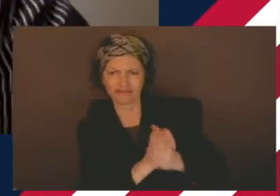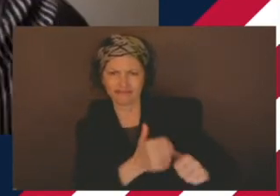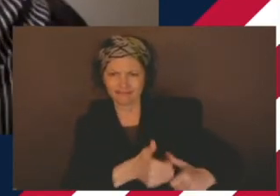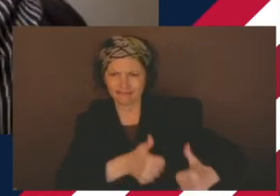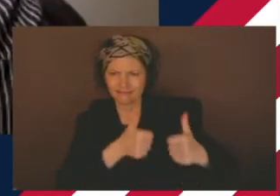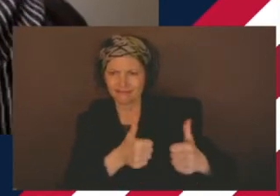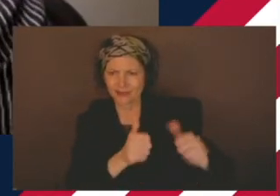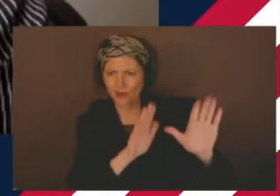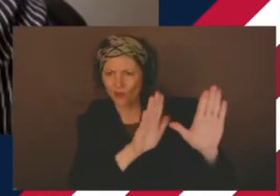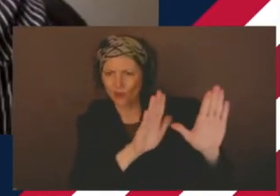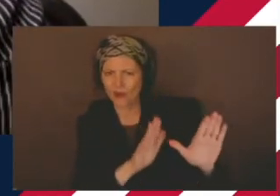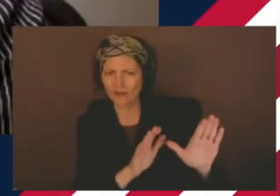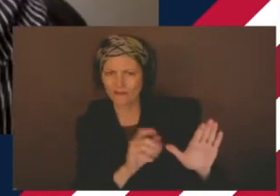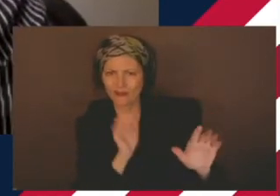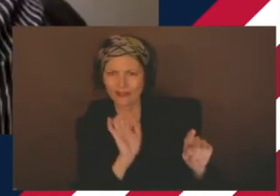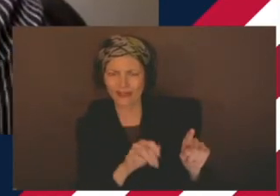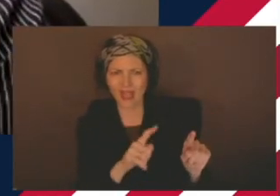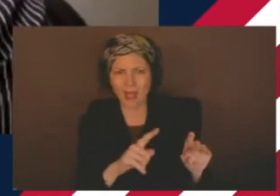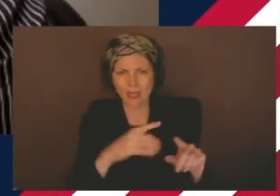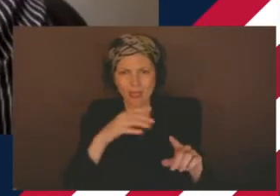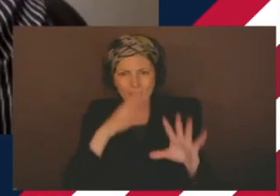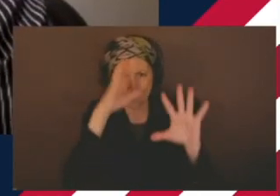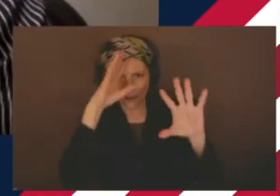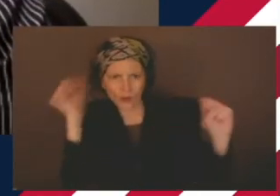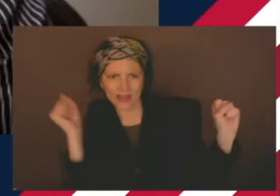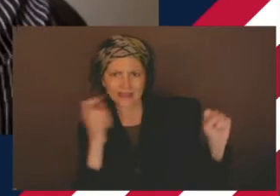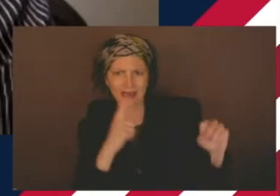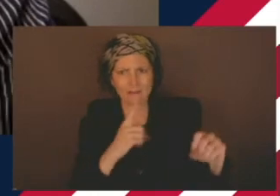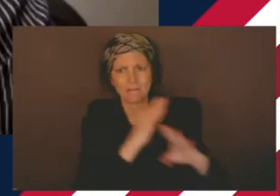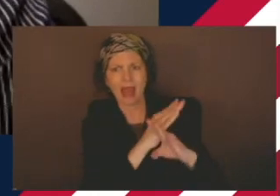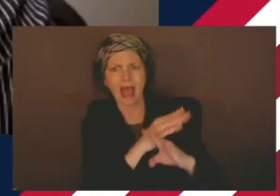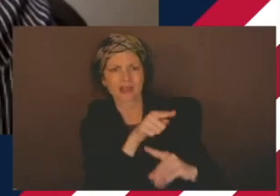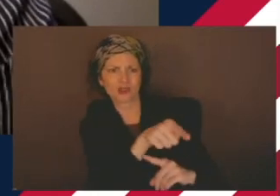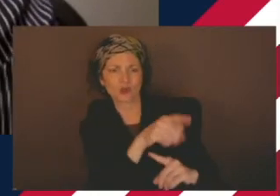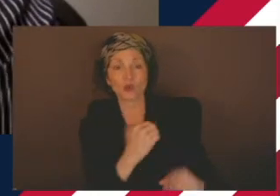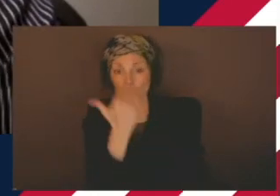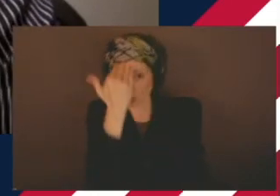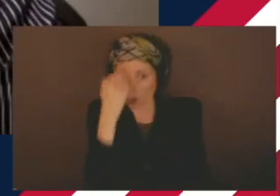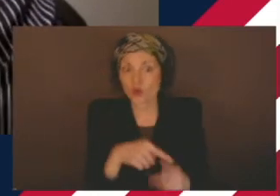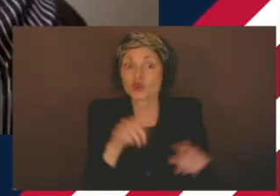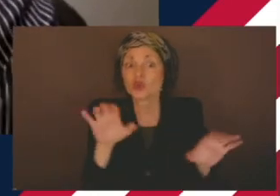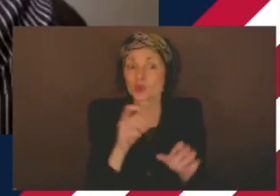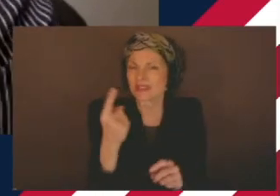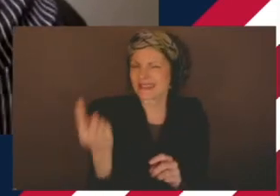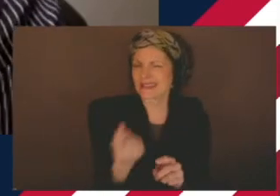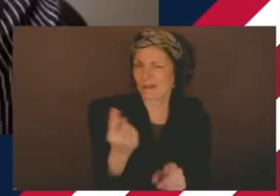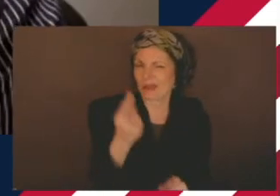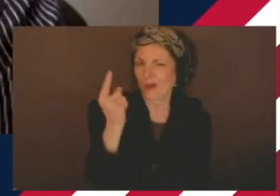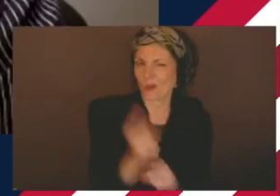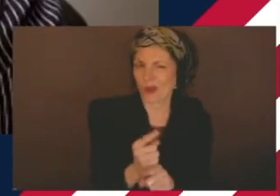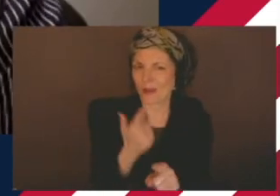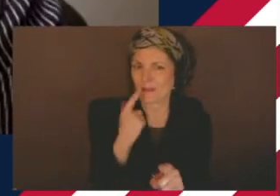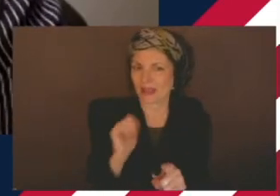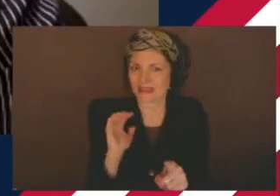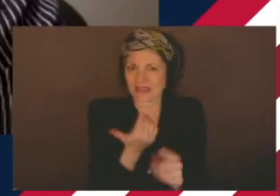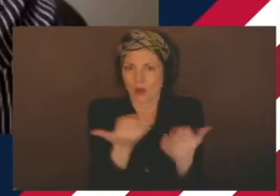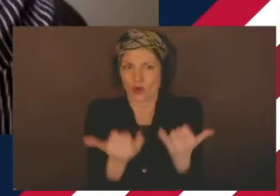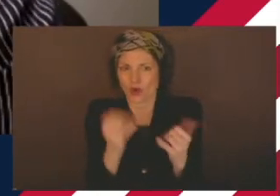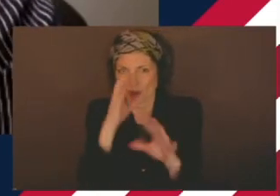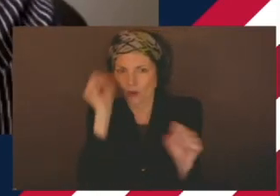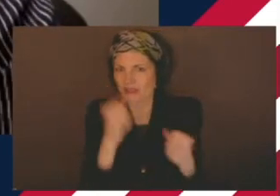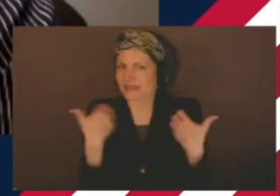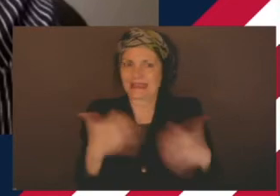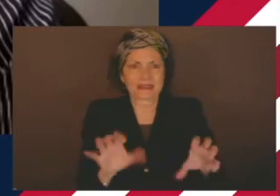when the president doesn't want to interact with you. As you have testified